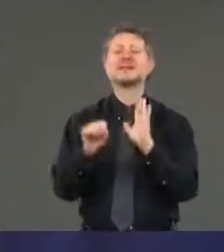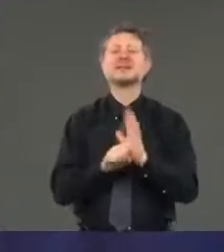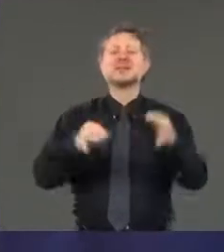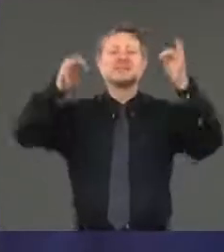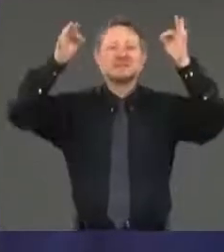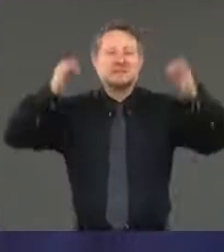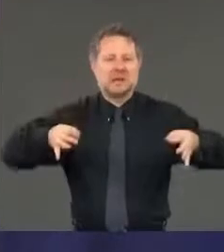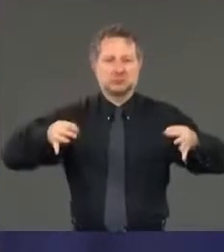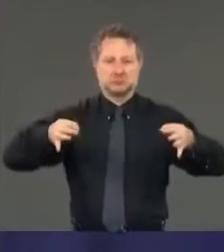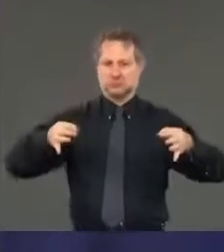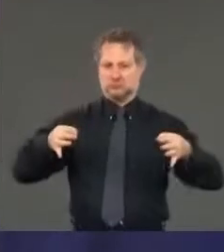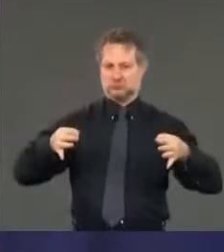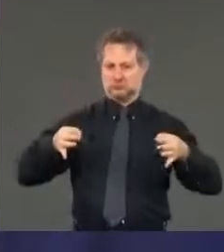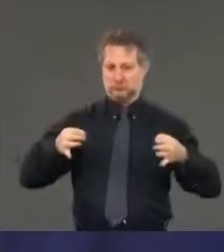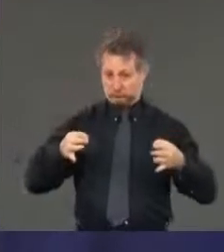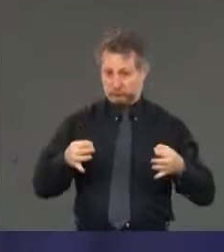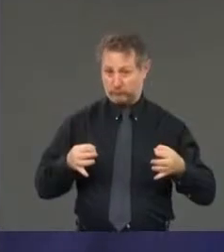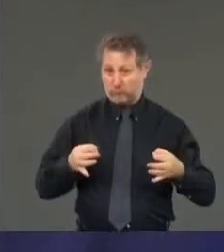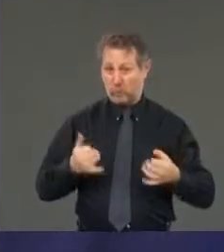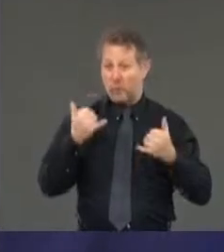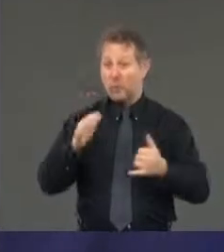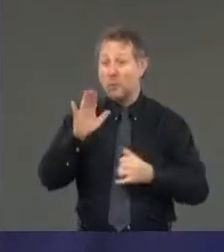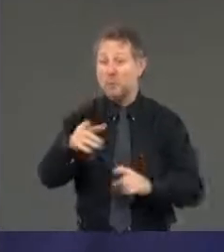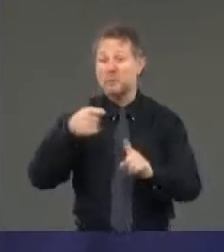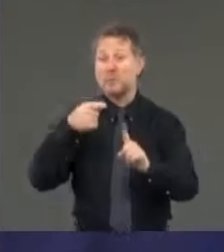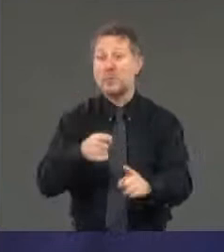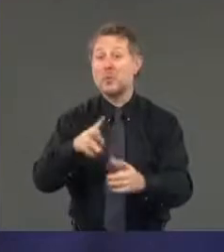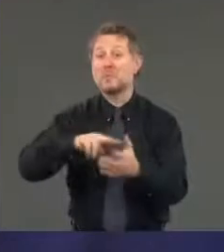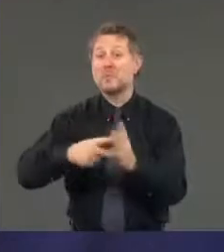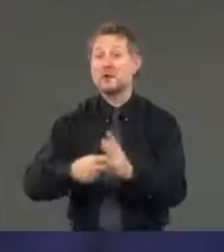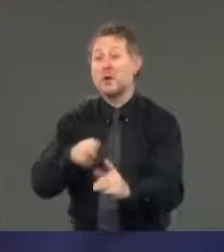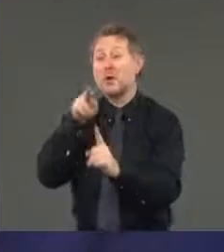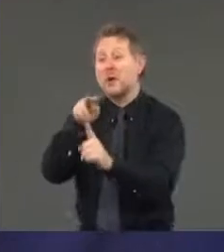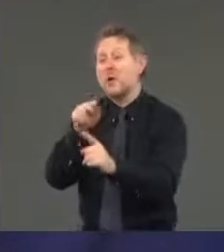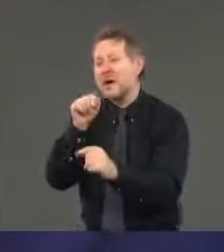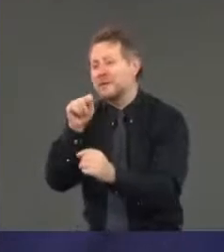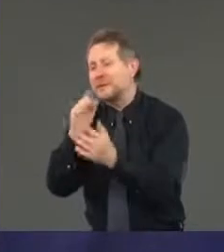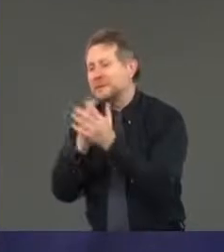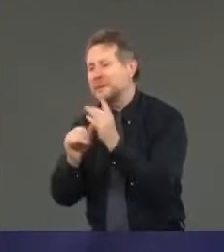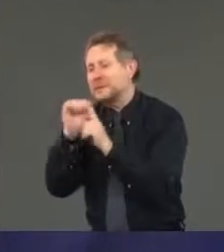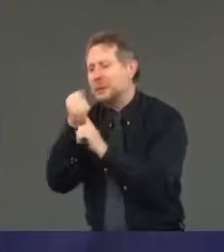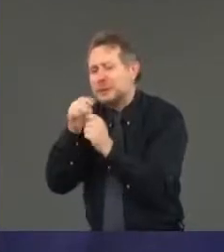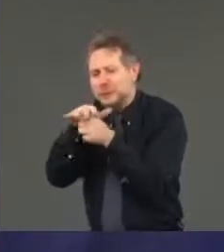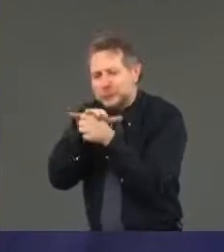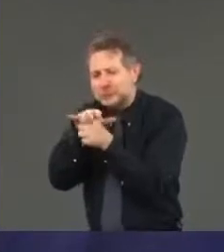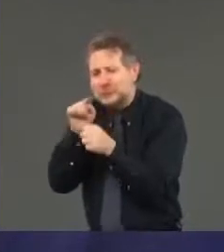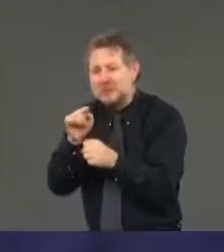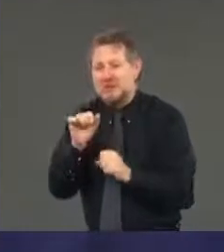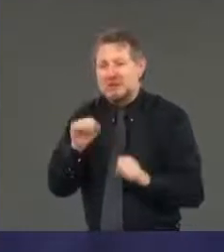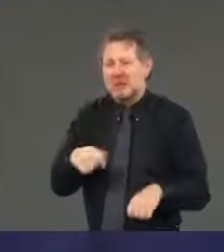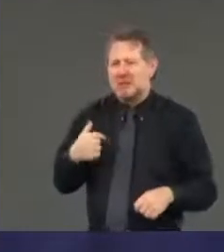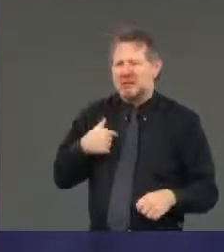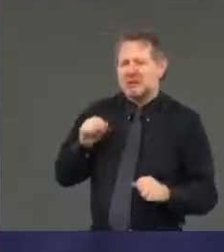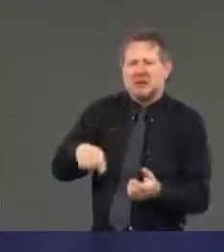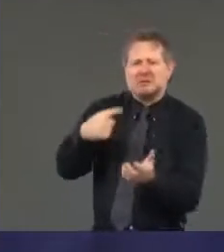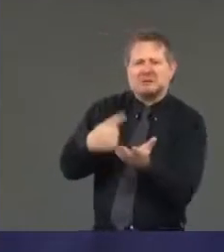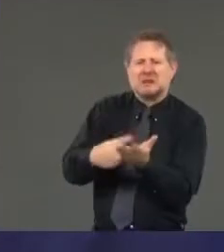saying, well, look at particular circumstances in any locality, I mean, we could always do that. But